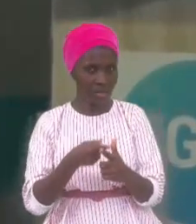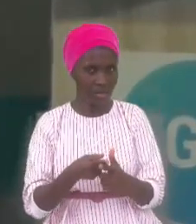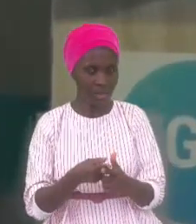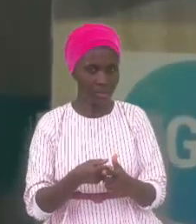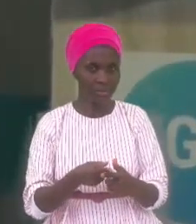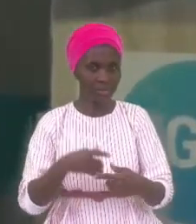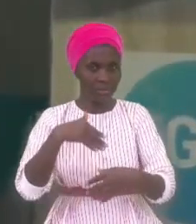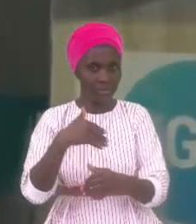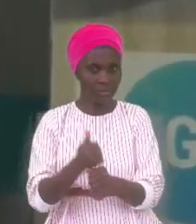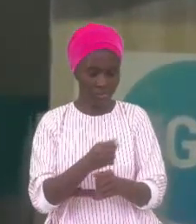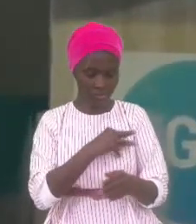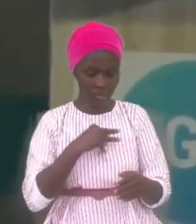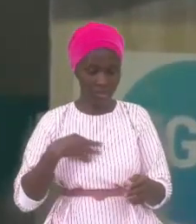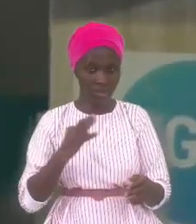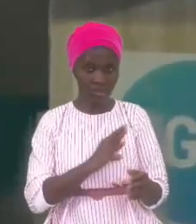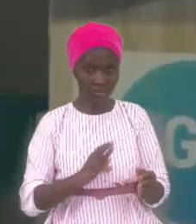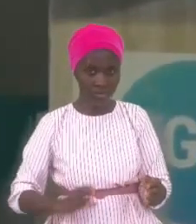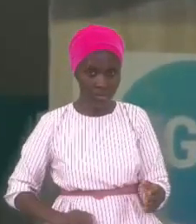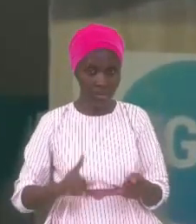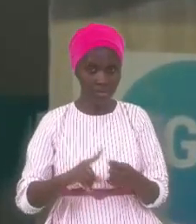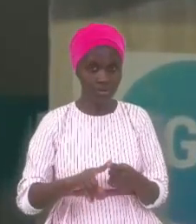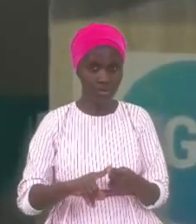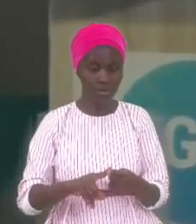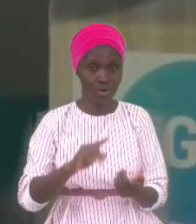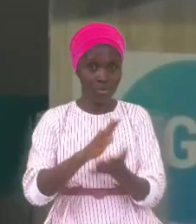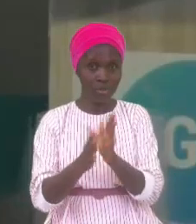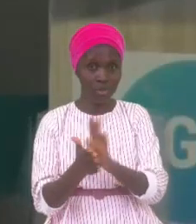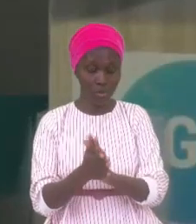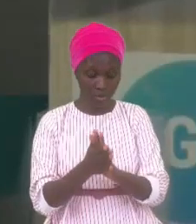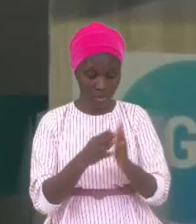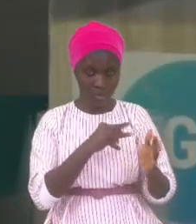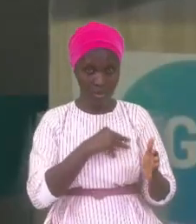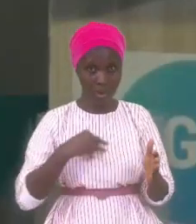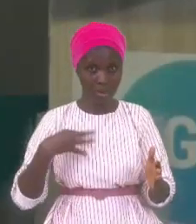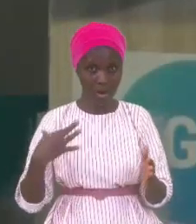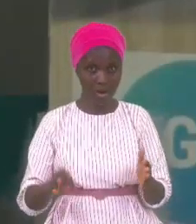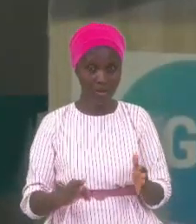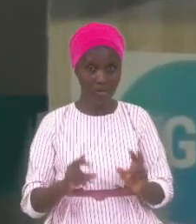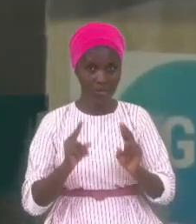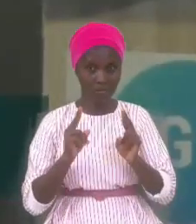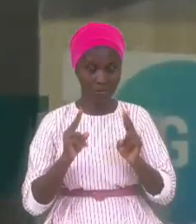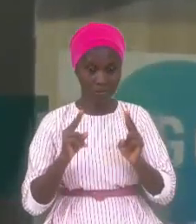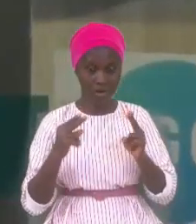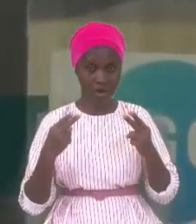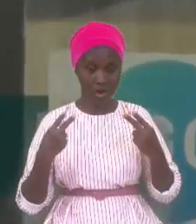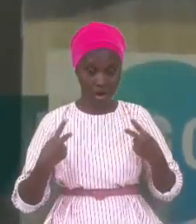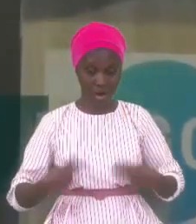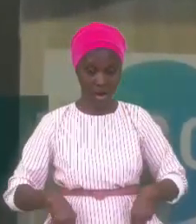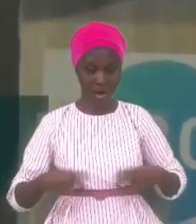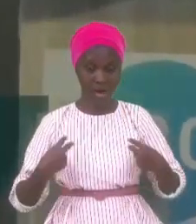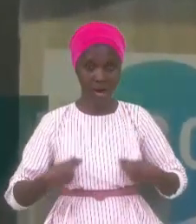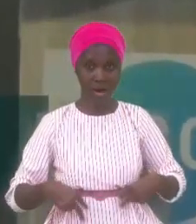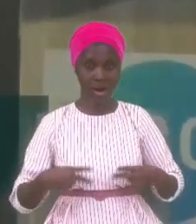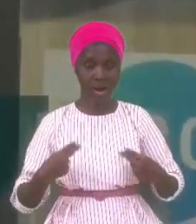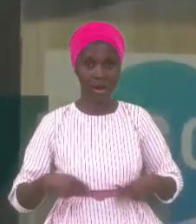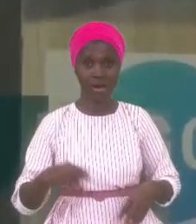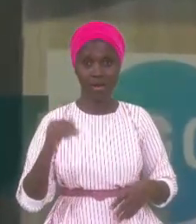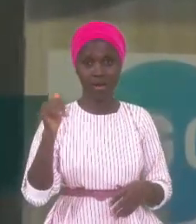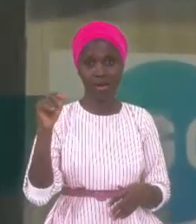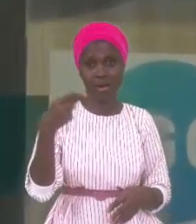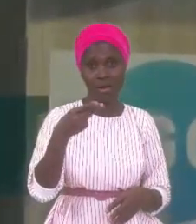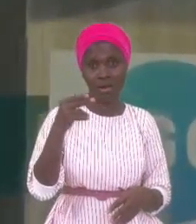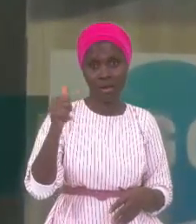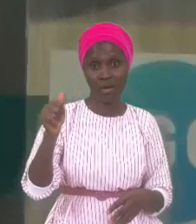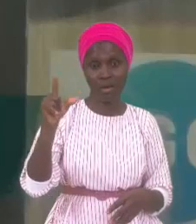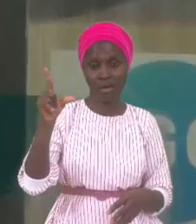them members of an harlot? God forbid. Look at verse 16. In verse 16 it says, what know ye